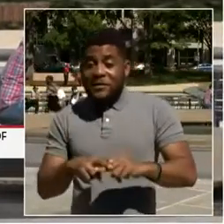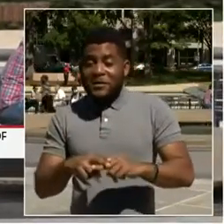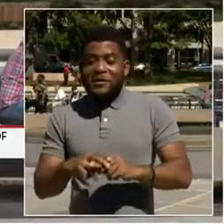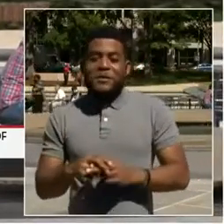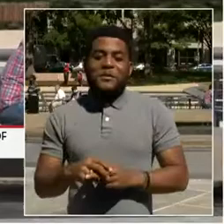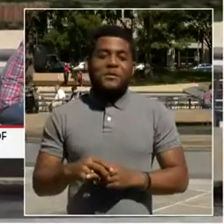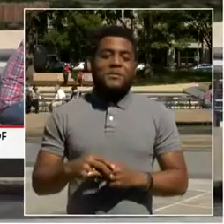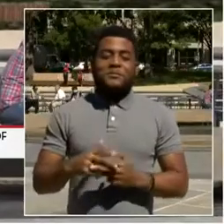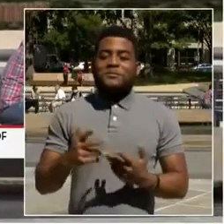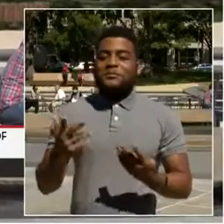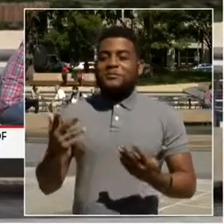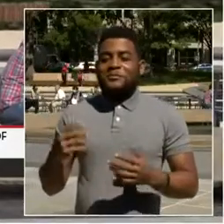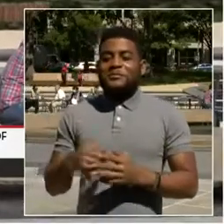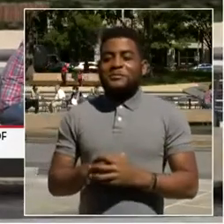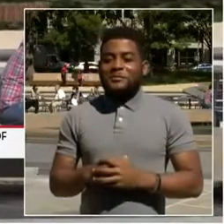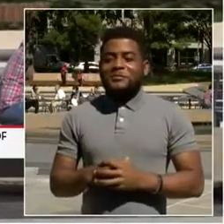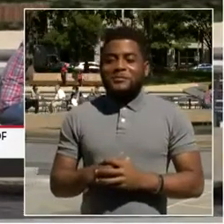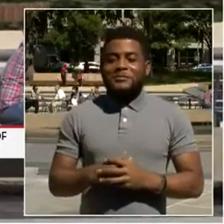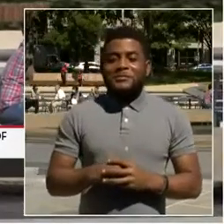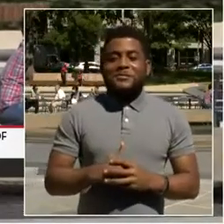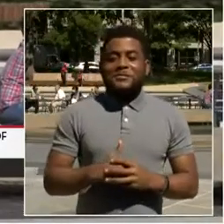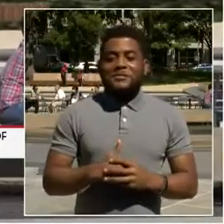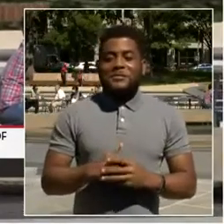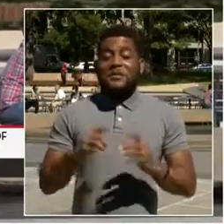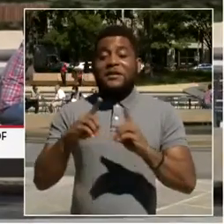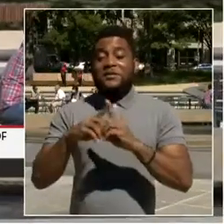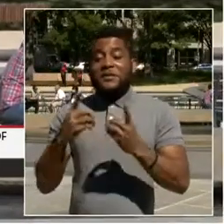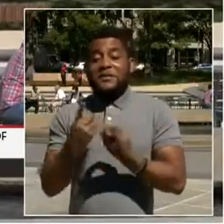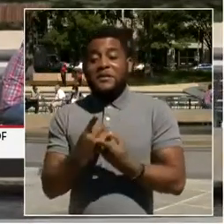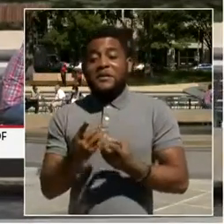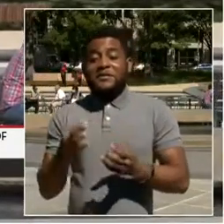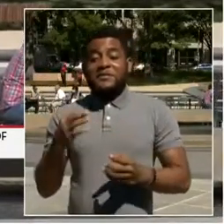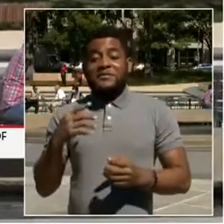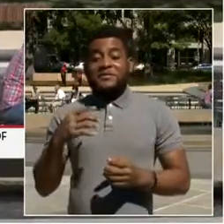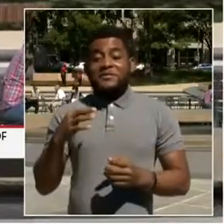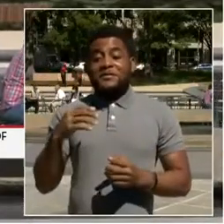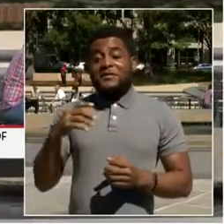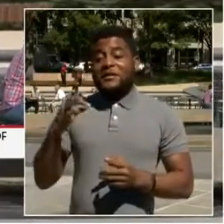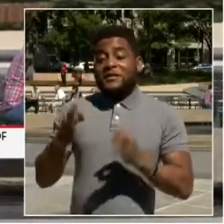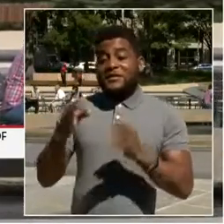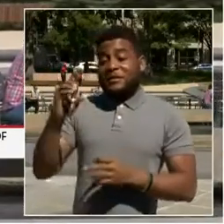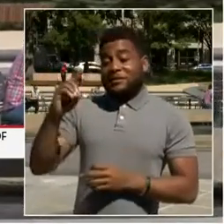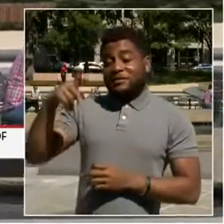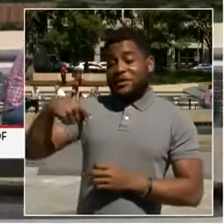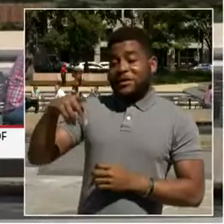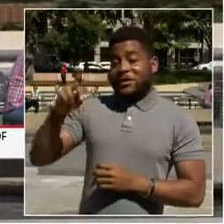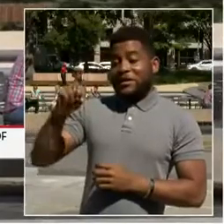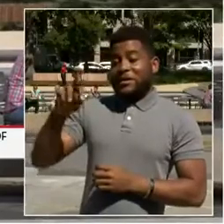The Department of Parks and Recreation, led by Delino Hunter.